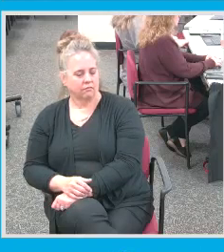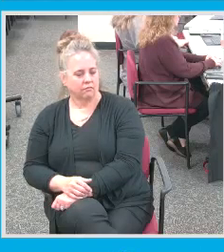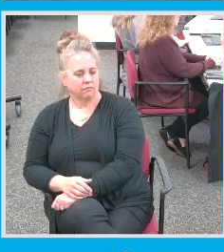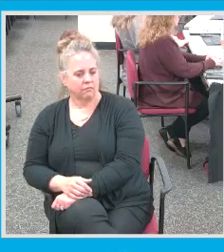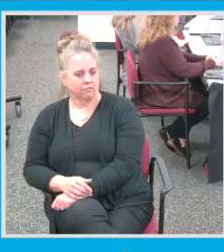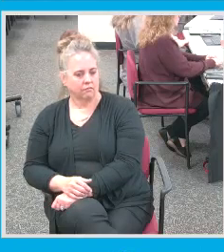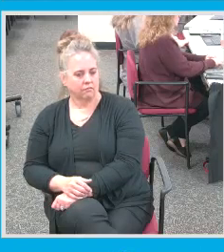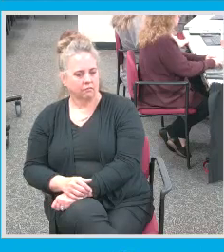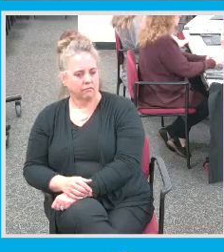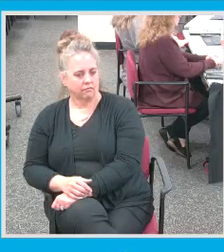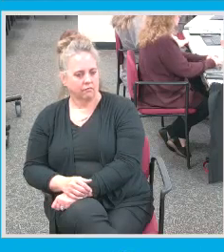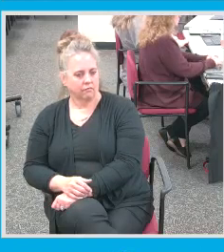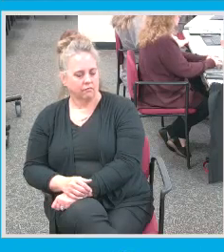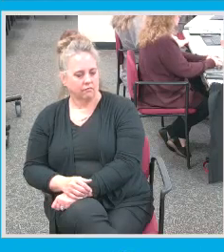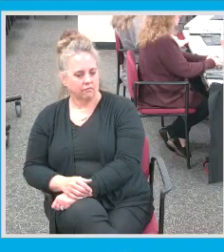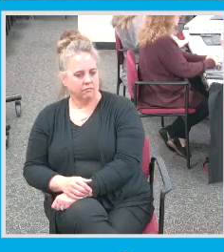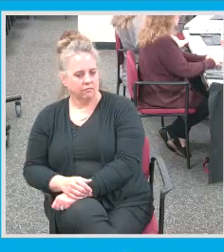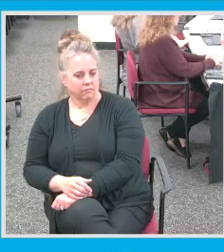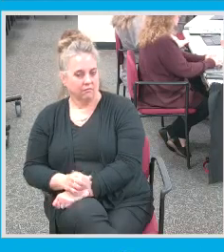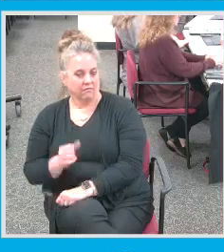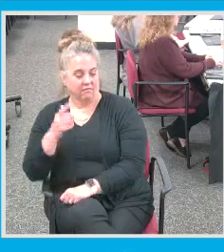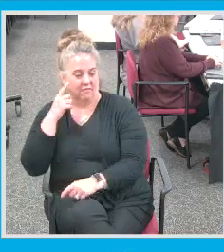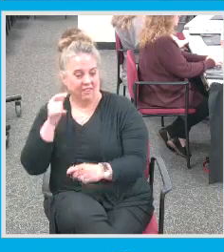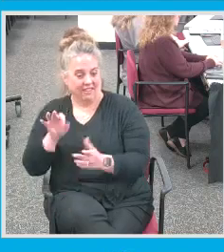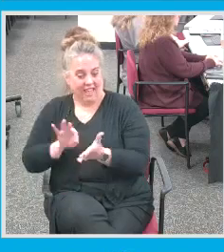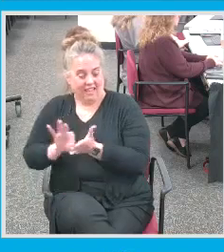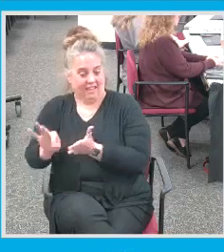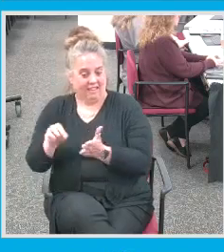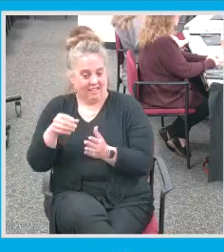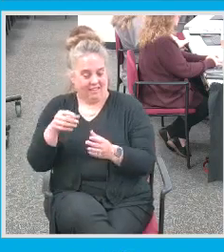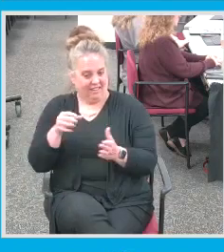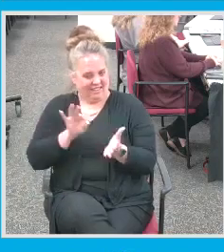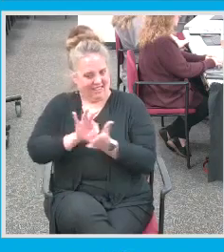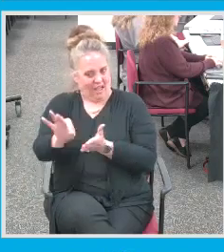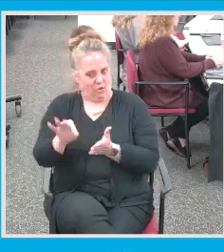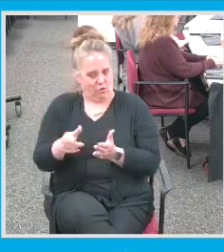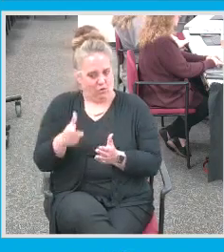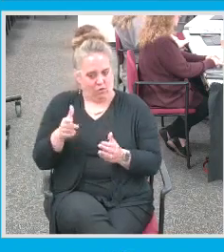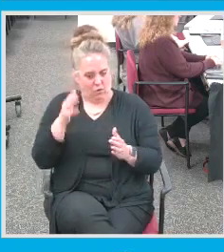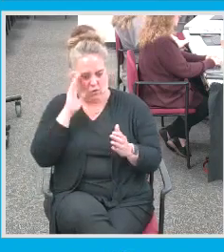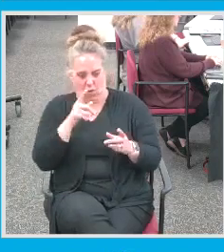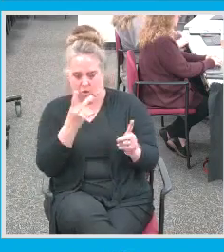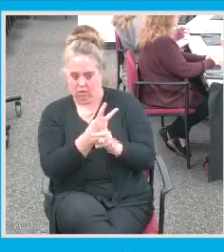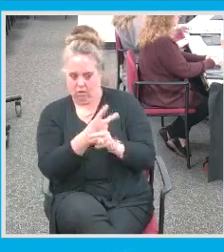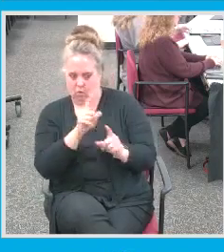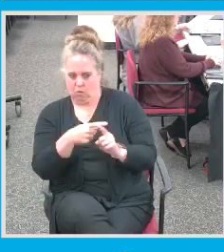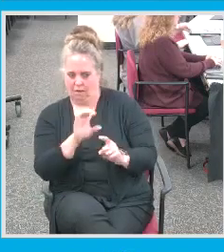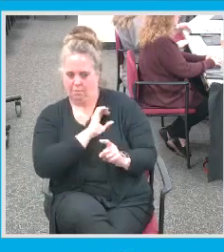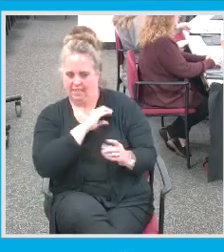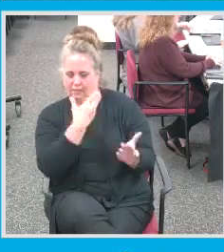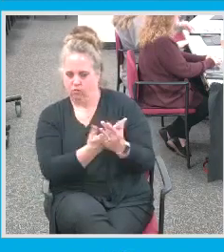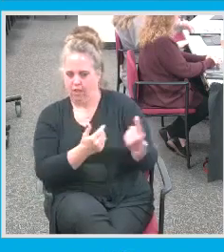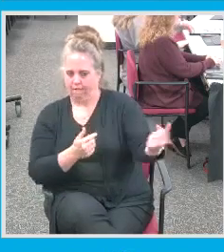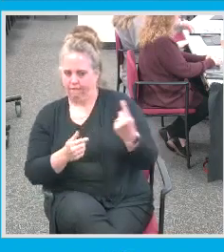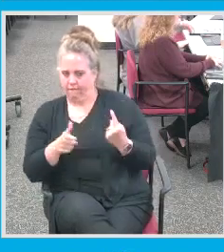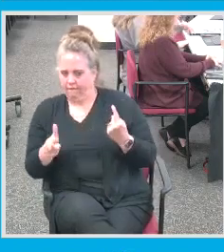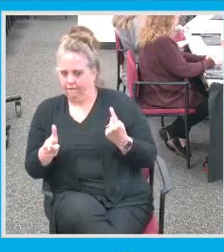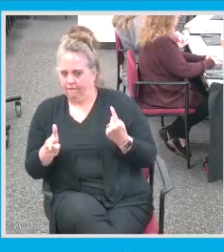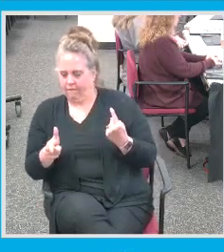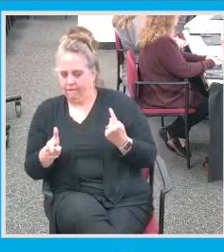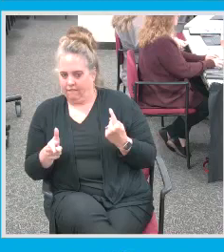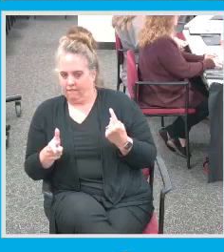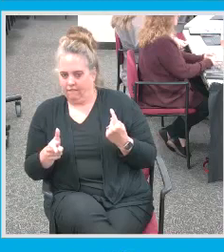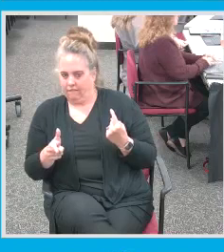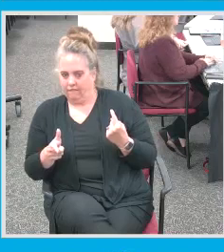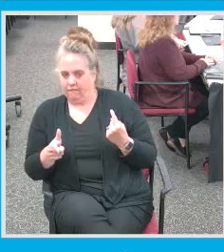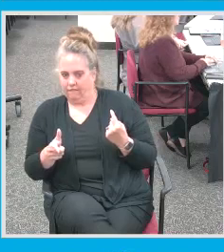And so seconds count. And just personally, I had an uncle kill himself with a firearm. So it's not